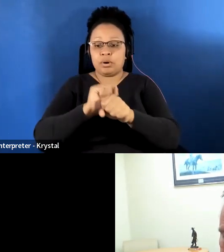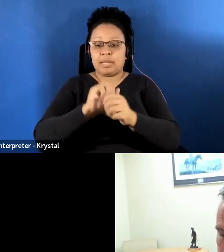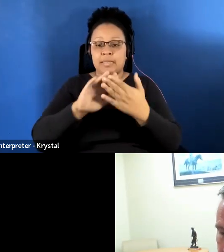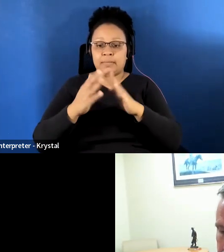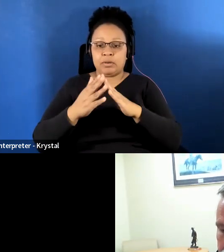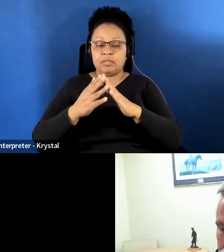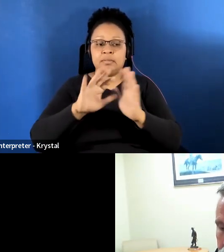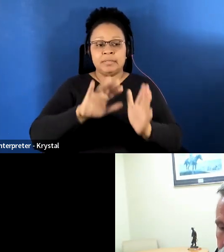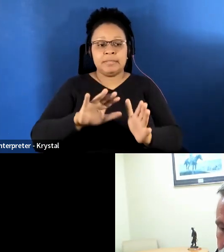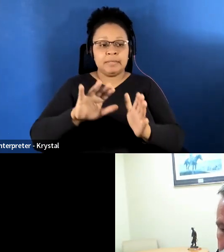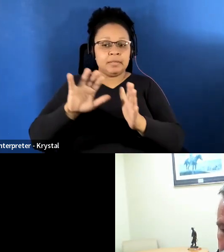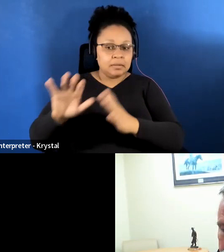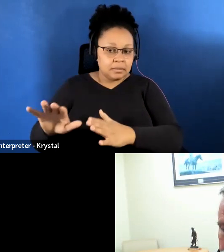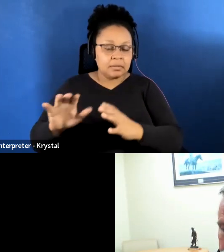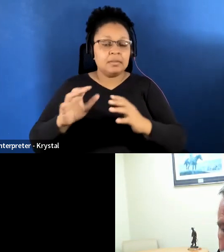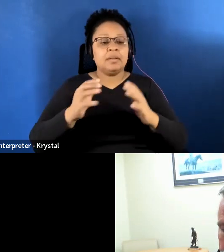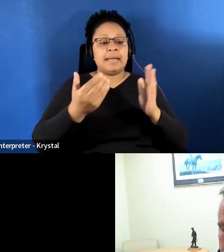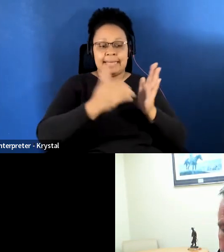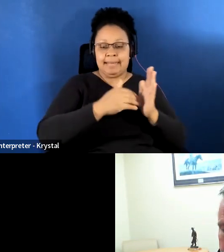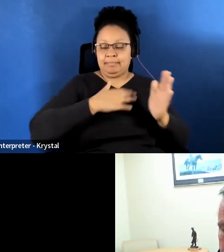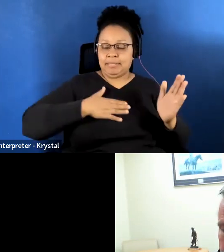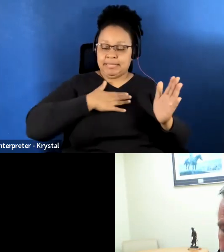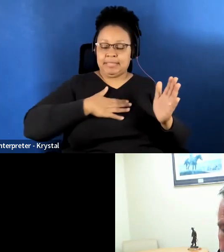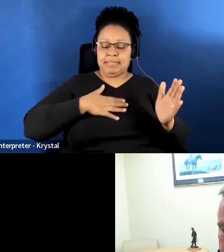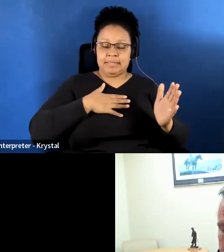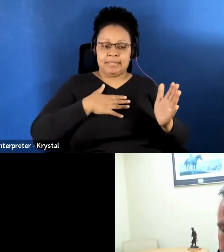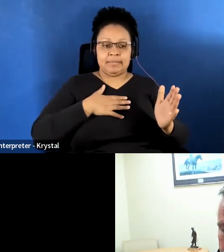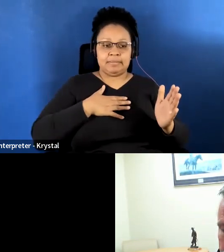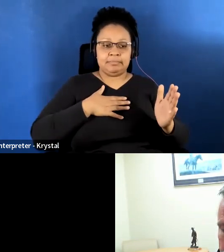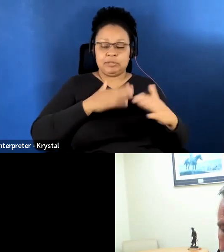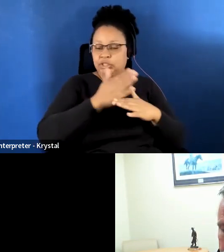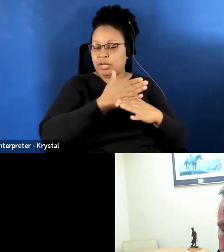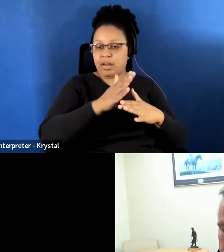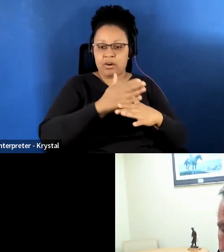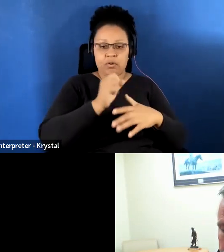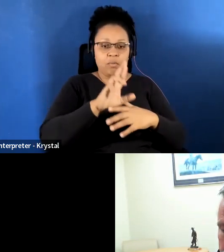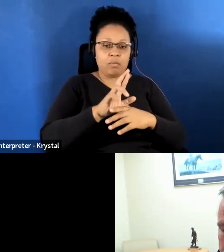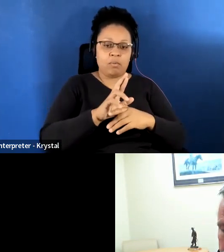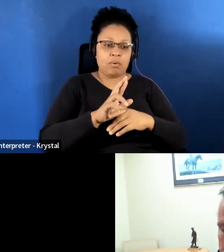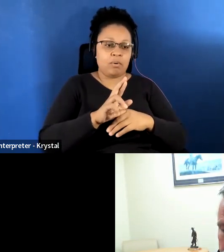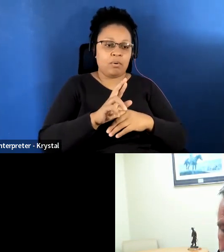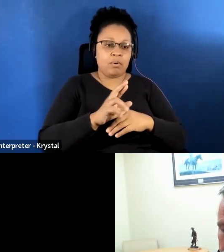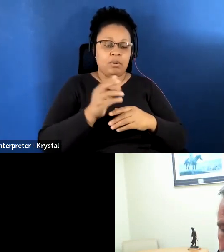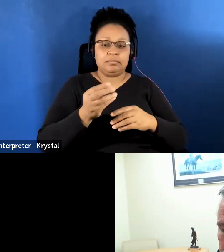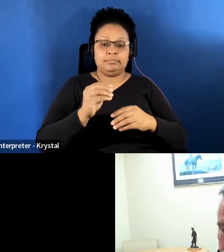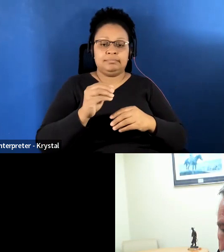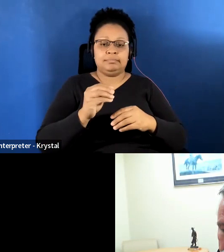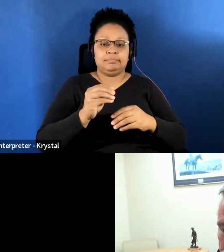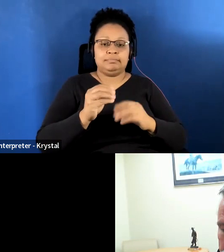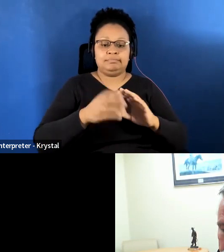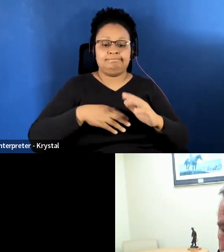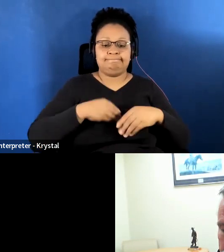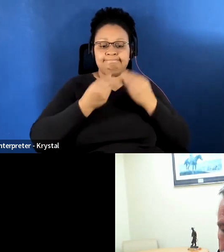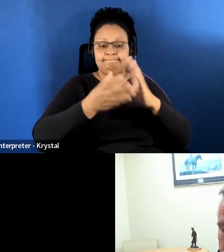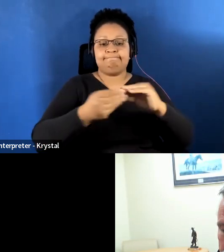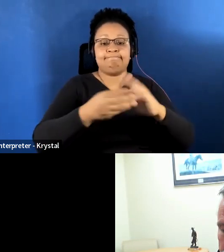from that, and again, please share or contribute in any way